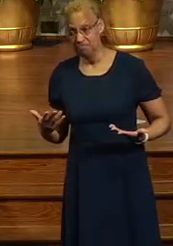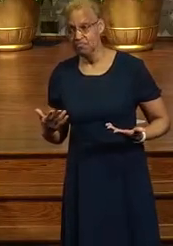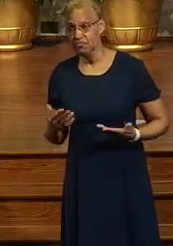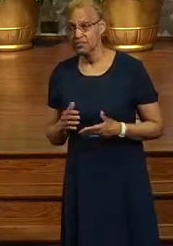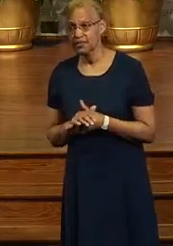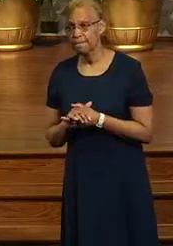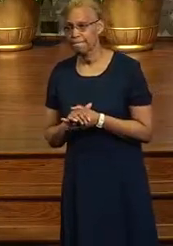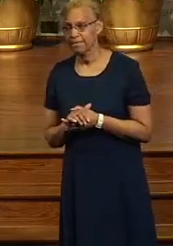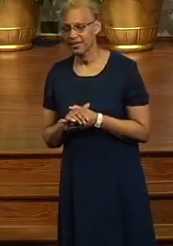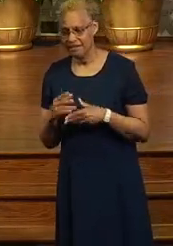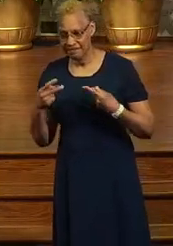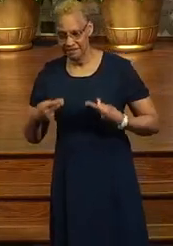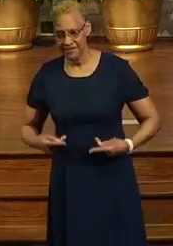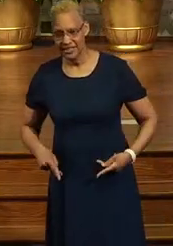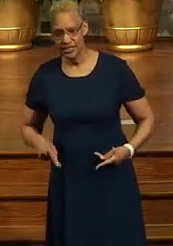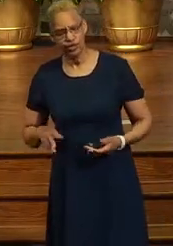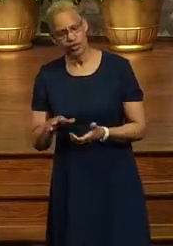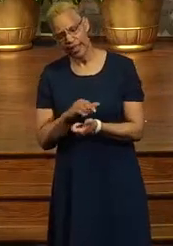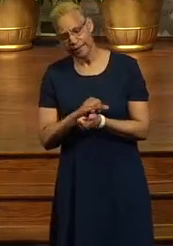the physical damage.